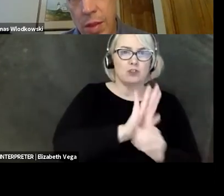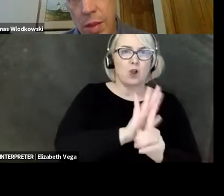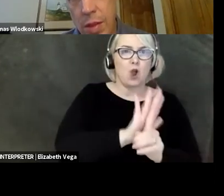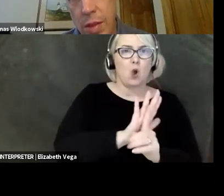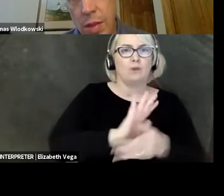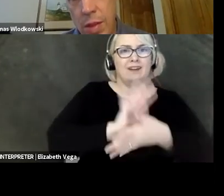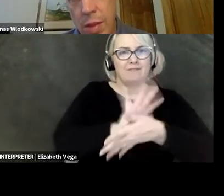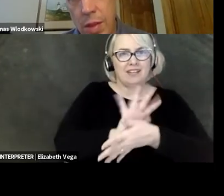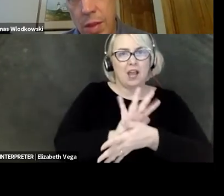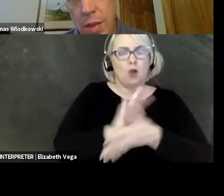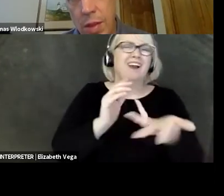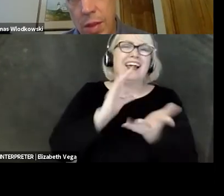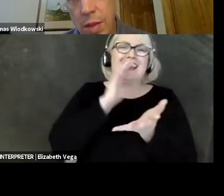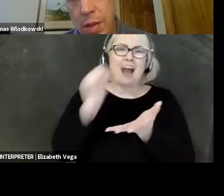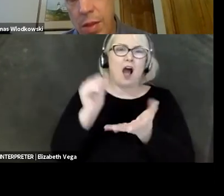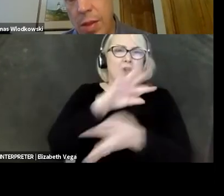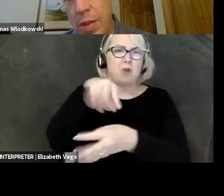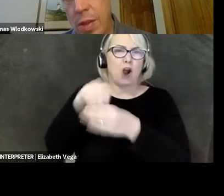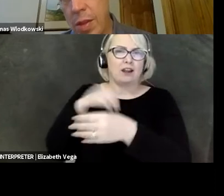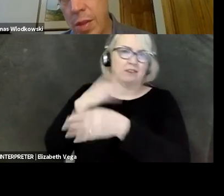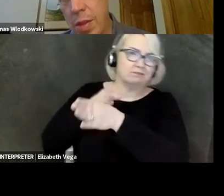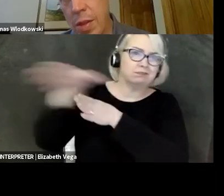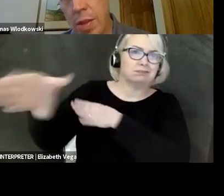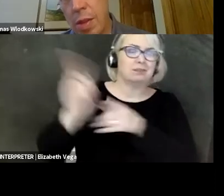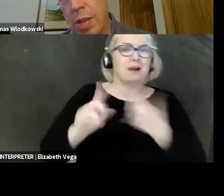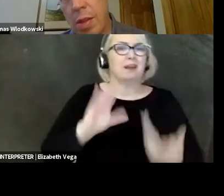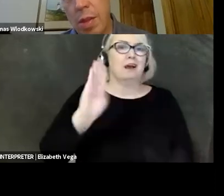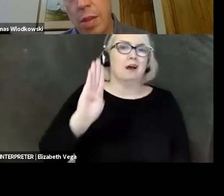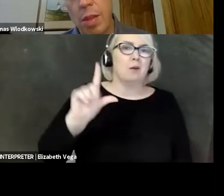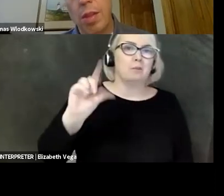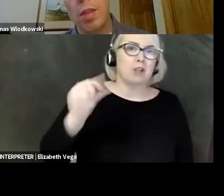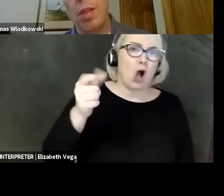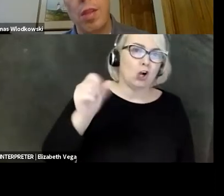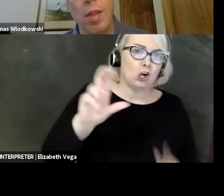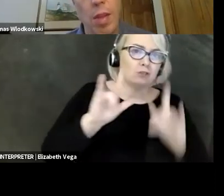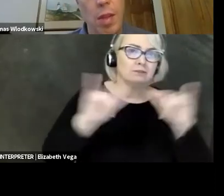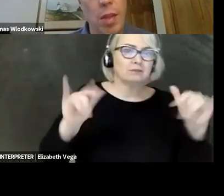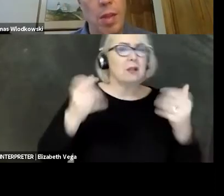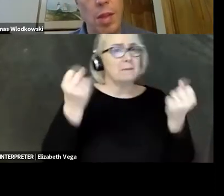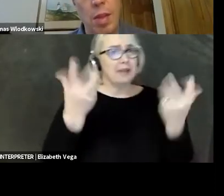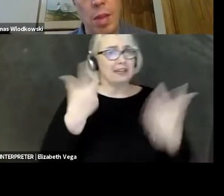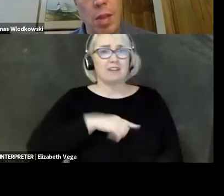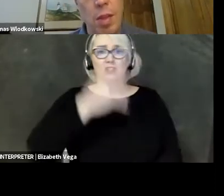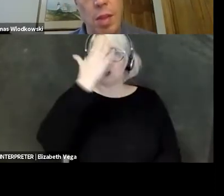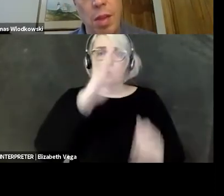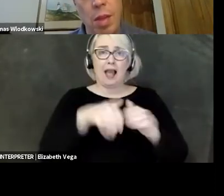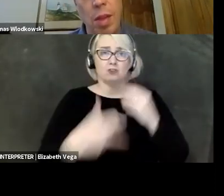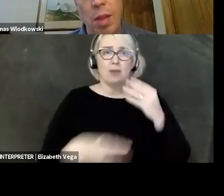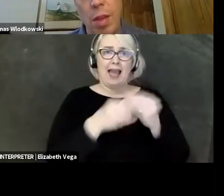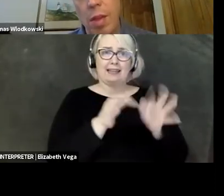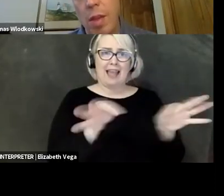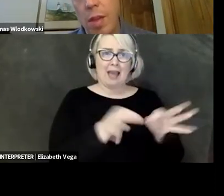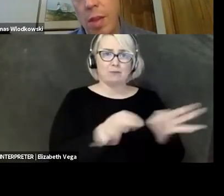self-employed, a blogger, etc.? Many of us know how to add captions, but not audio description. And she is saying that as